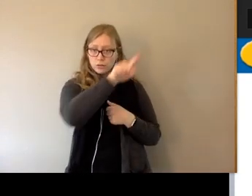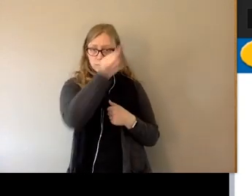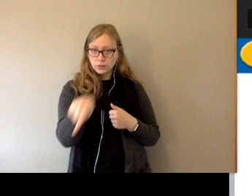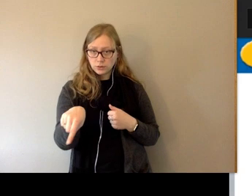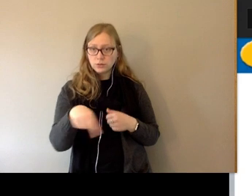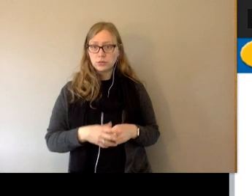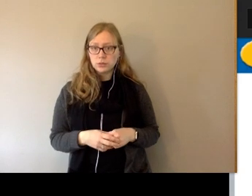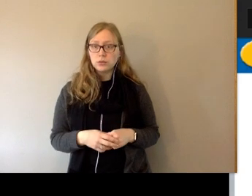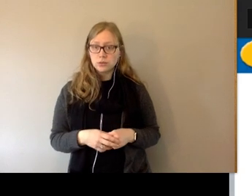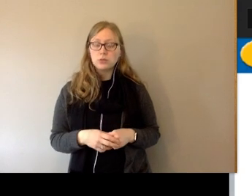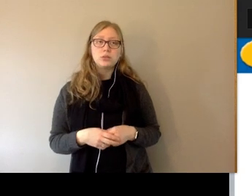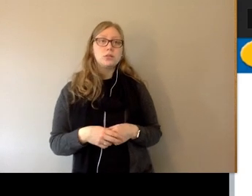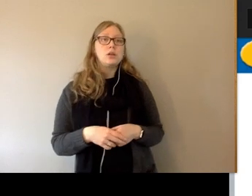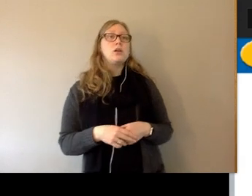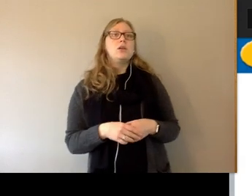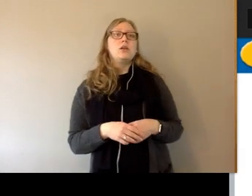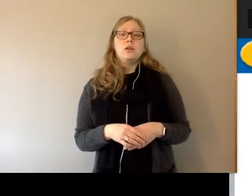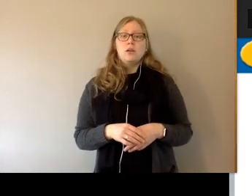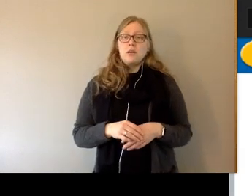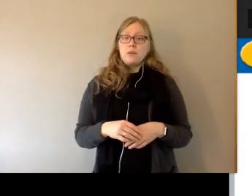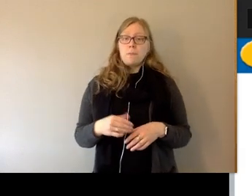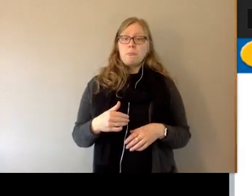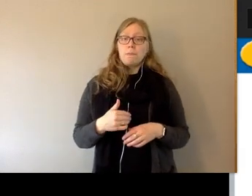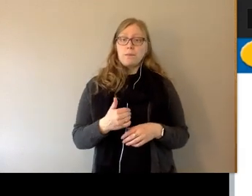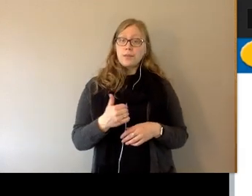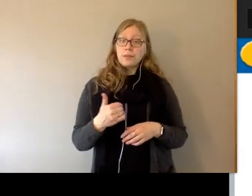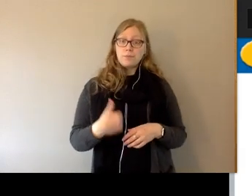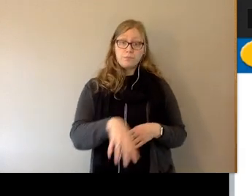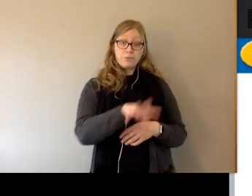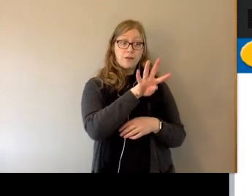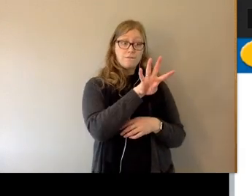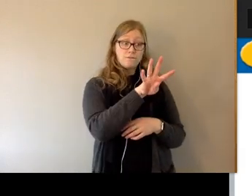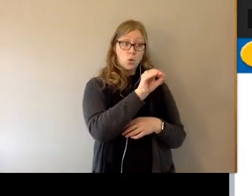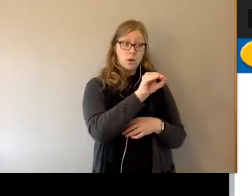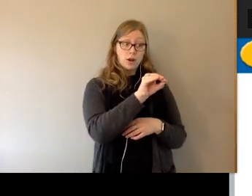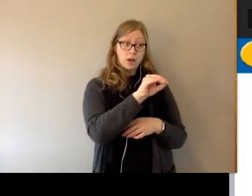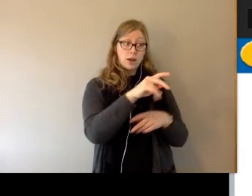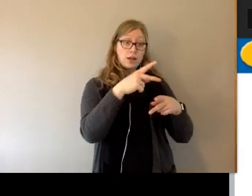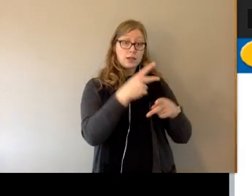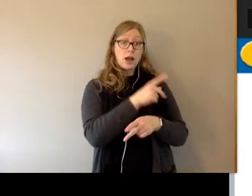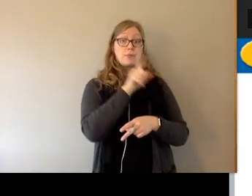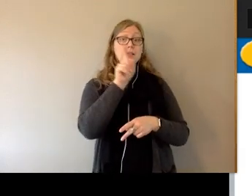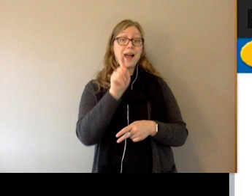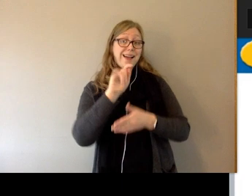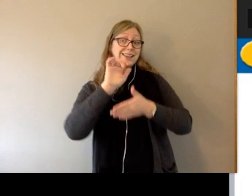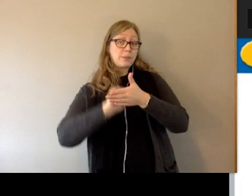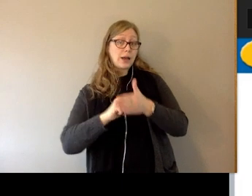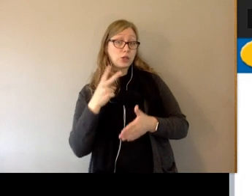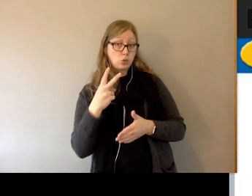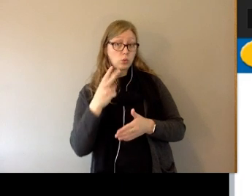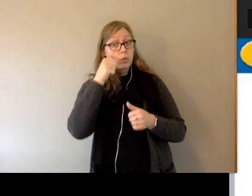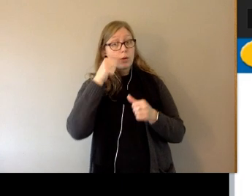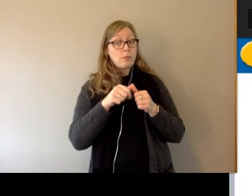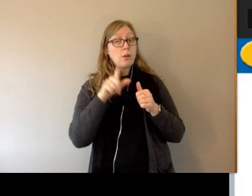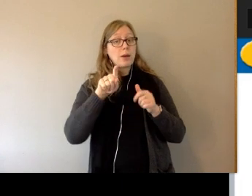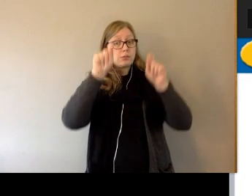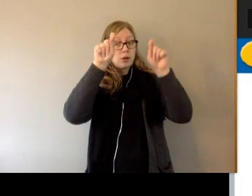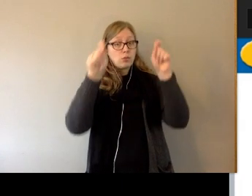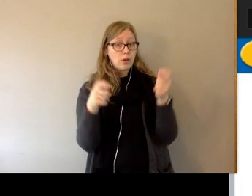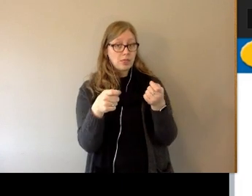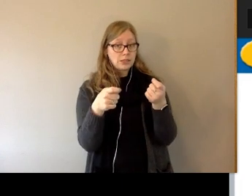have 40 times x minus 2. Remember, I need parentheses because this is a quantity that I have to treat